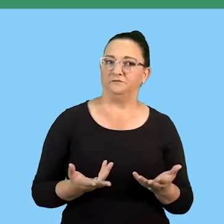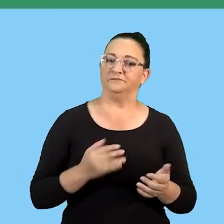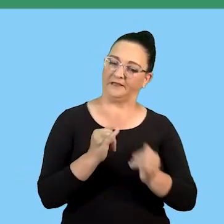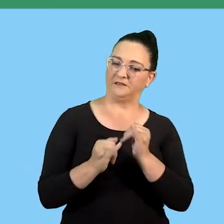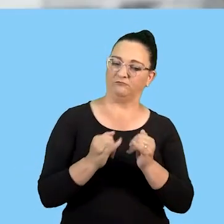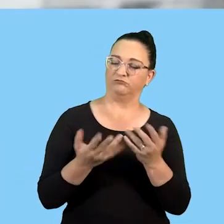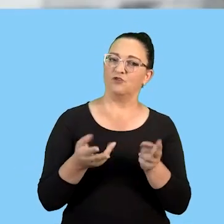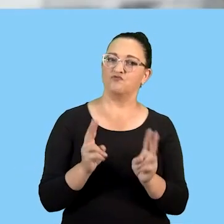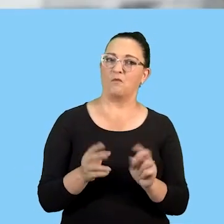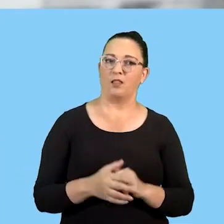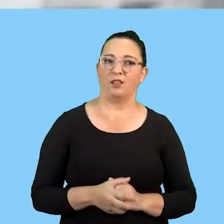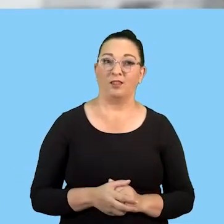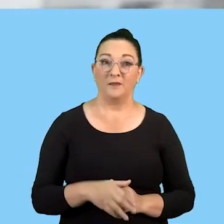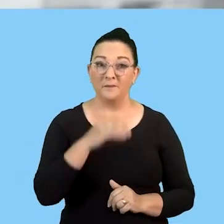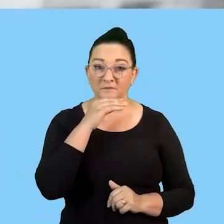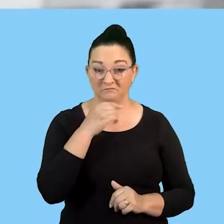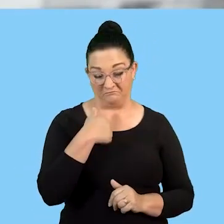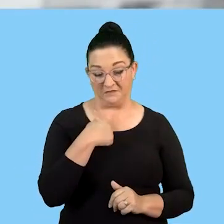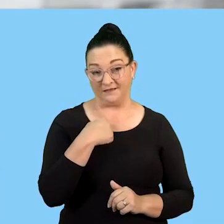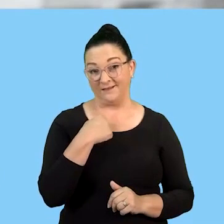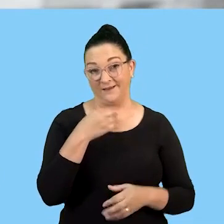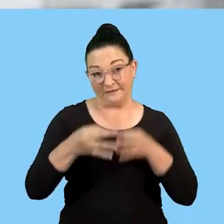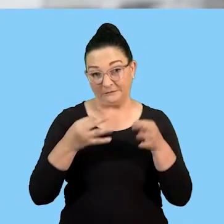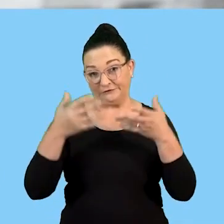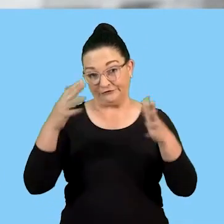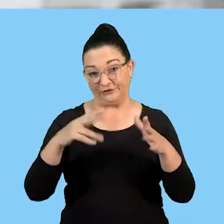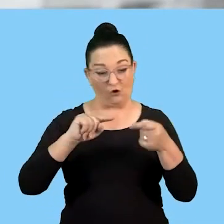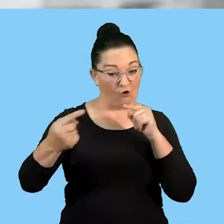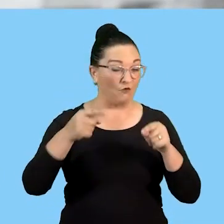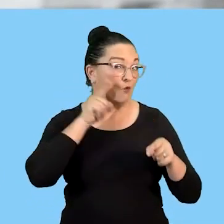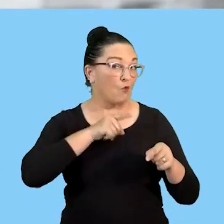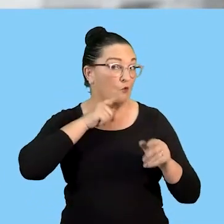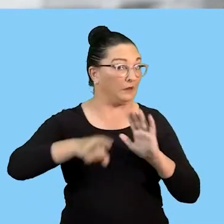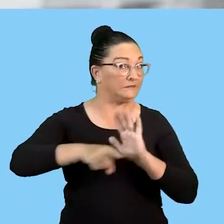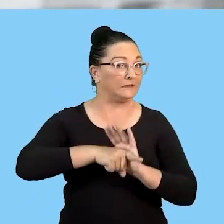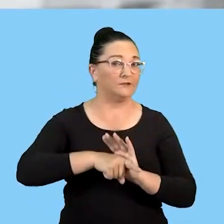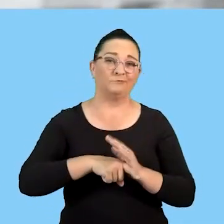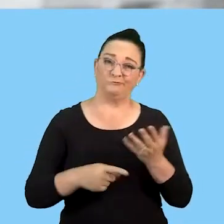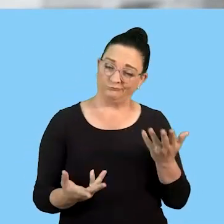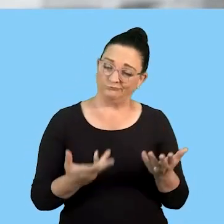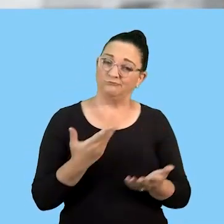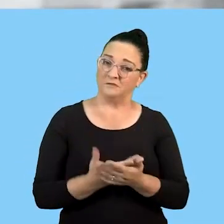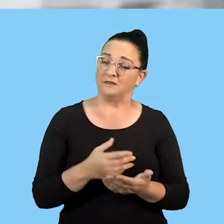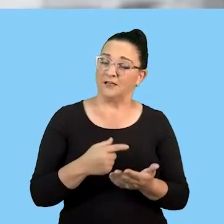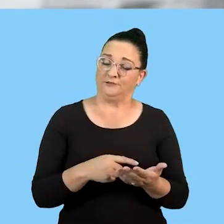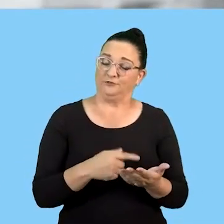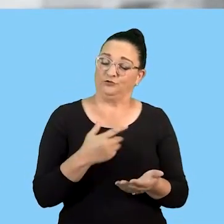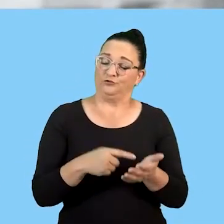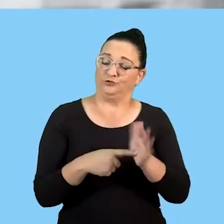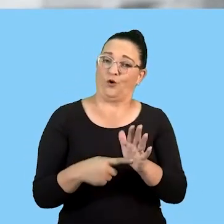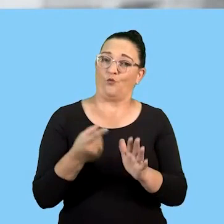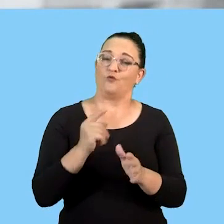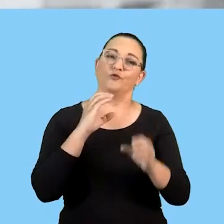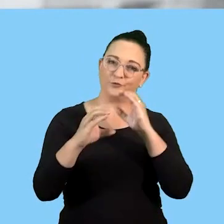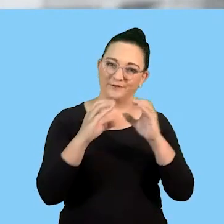that conflict is not always negative, but the minute there's conflict, sometimes it's a sign that there's communication in the